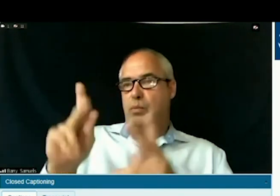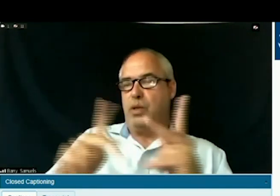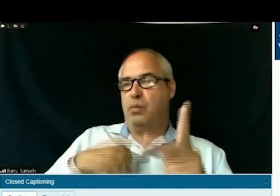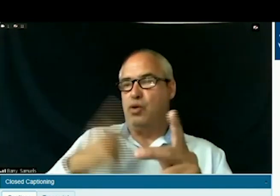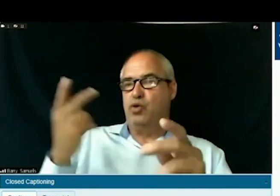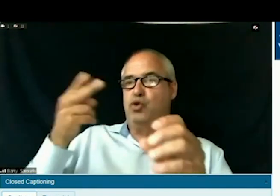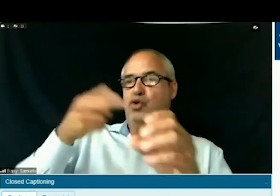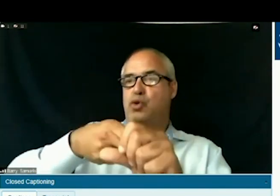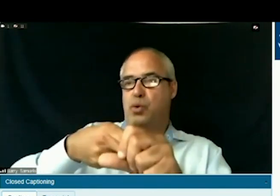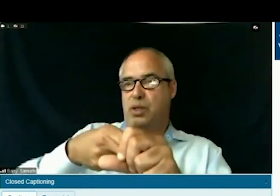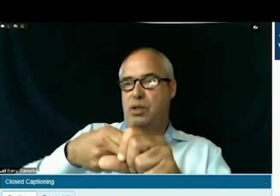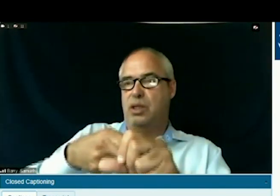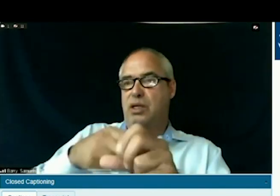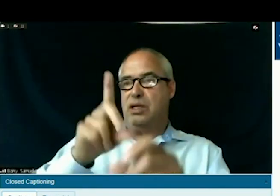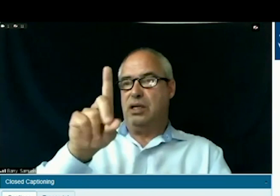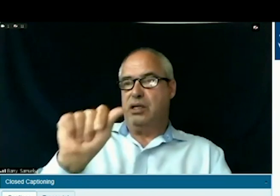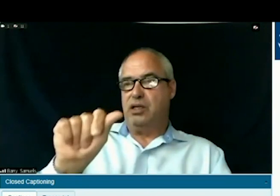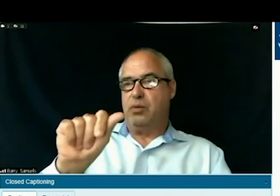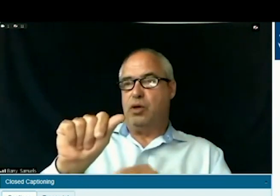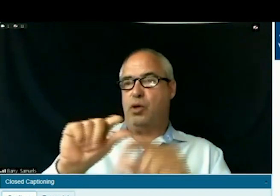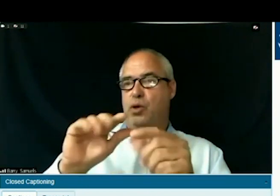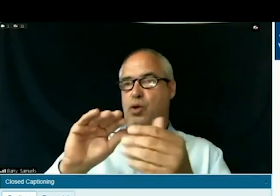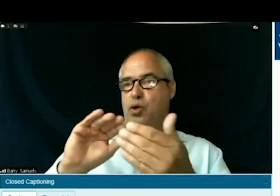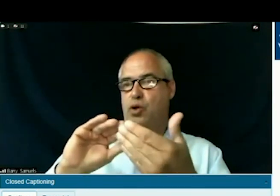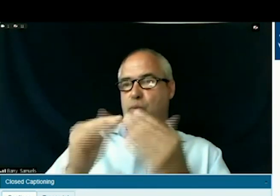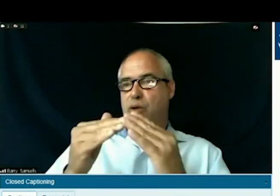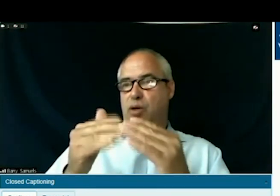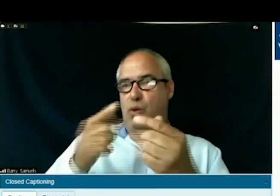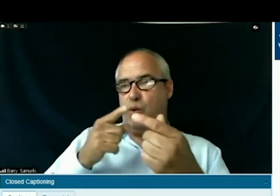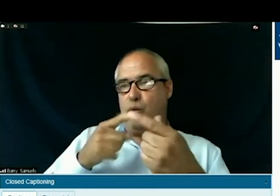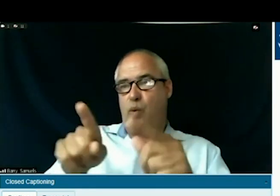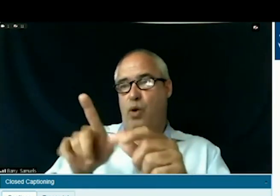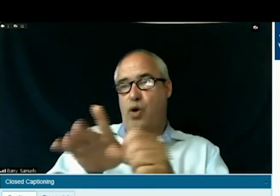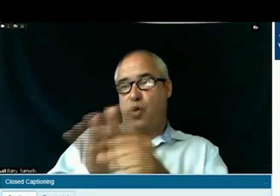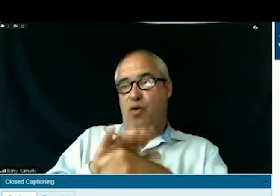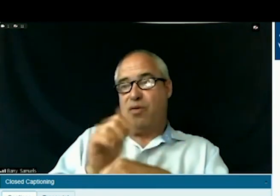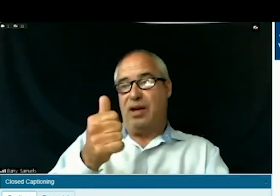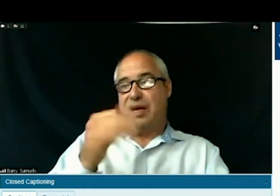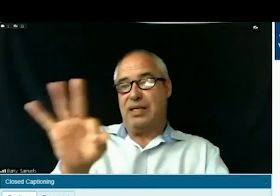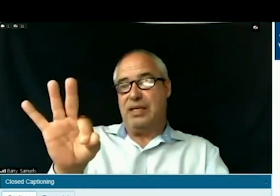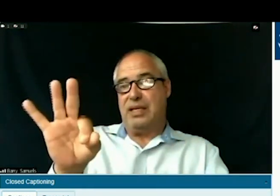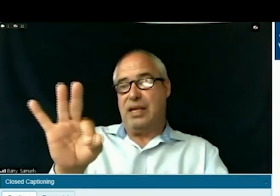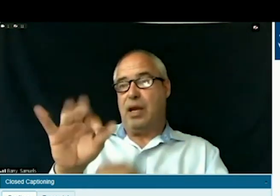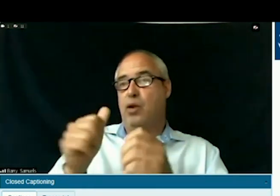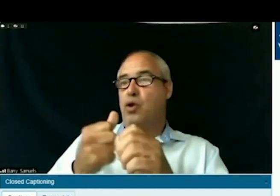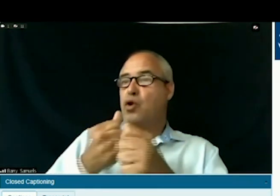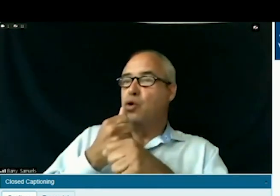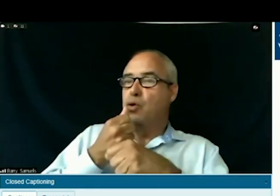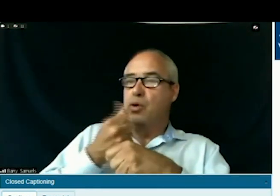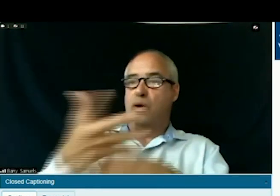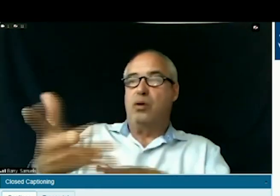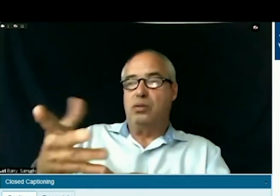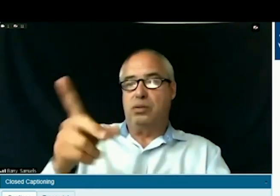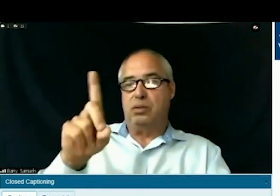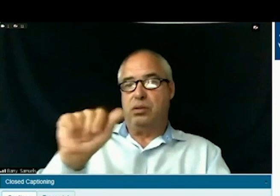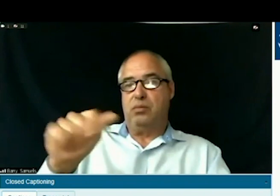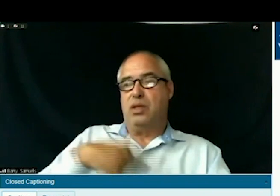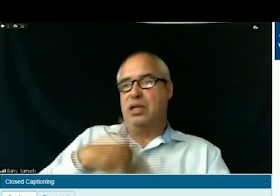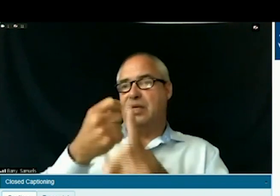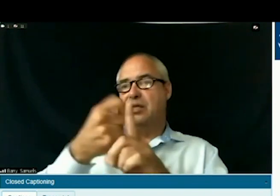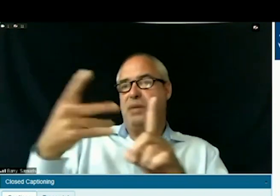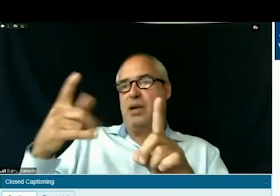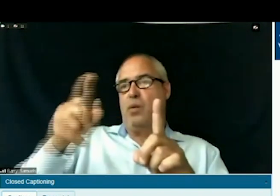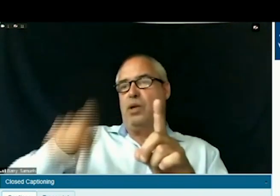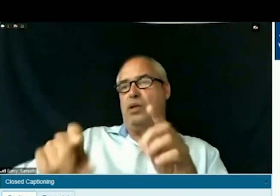disability community during the pandemic due to COVID-19 and long-haul COVID. Is anyone able to expand on what is needed